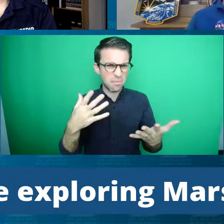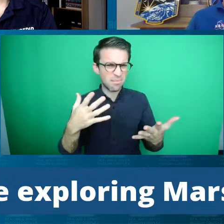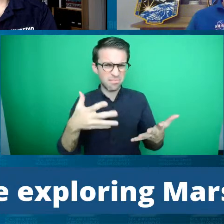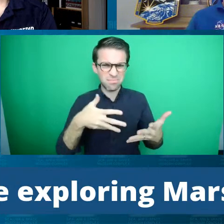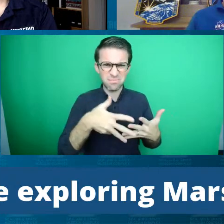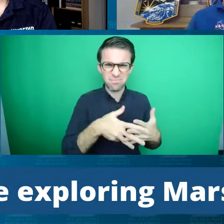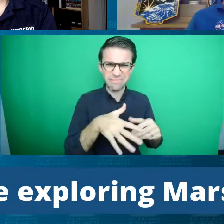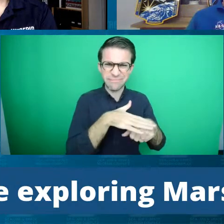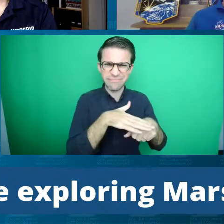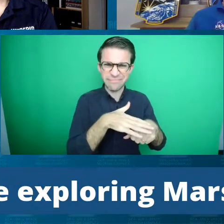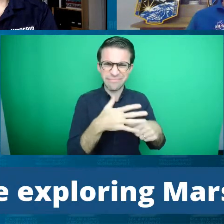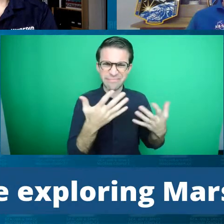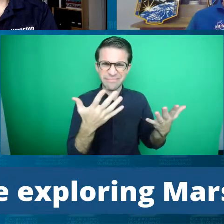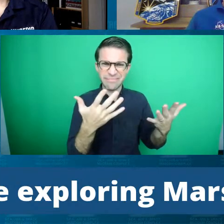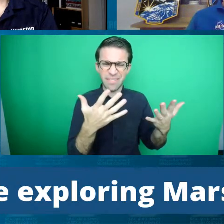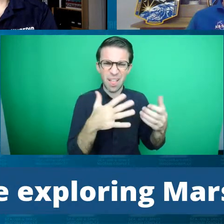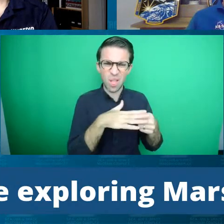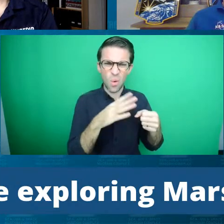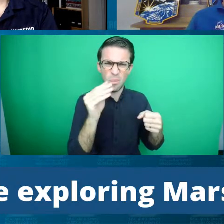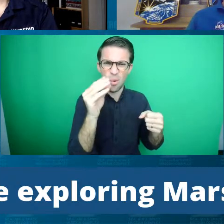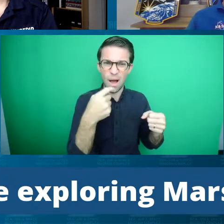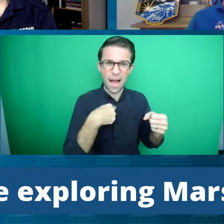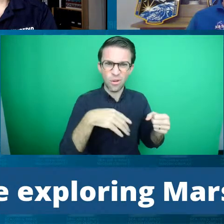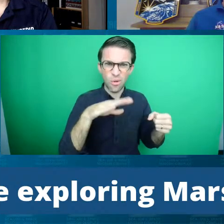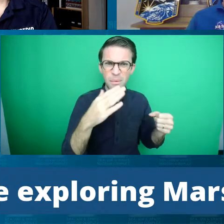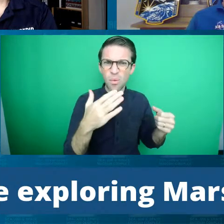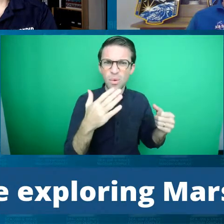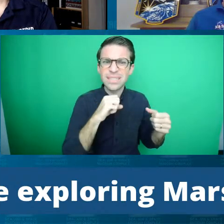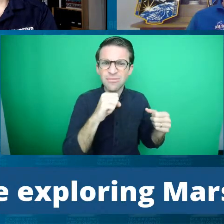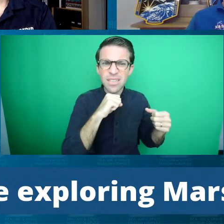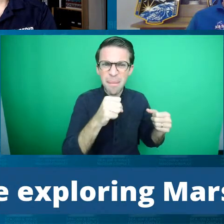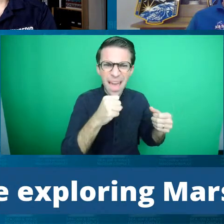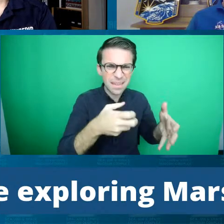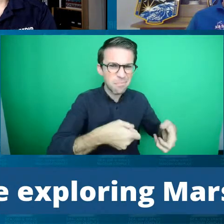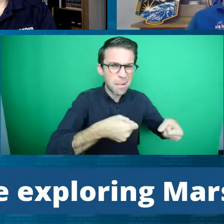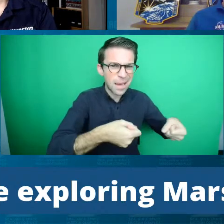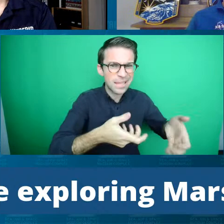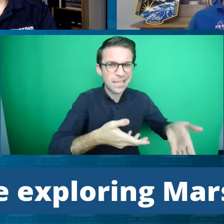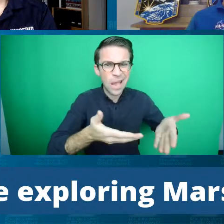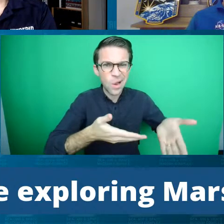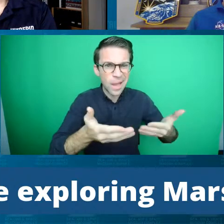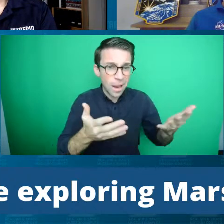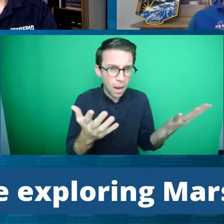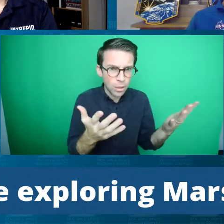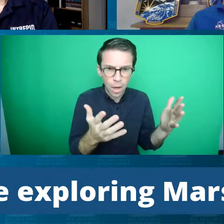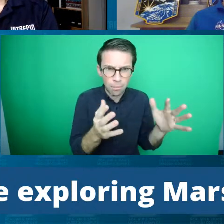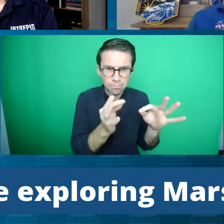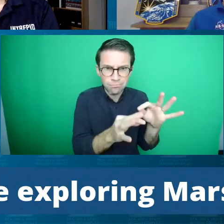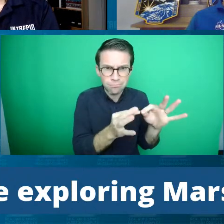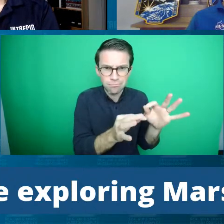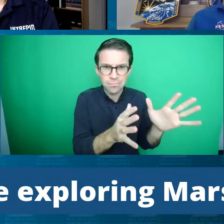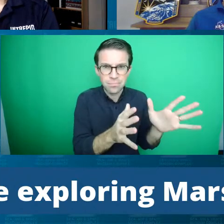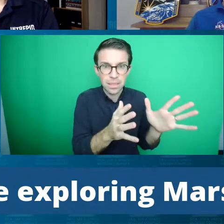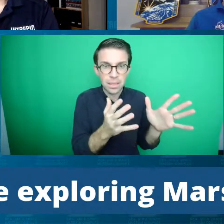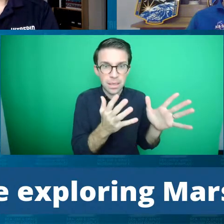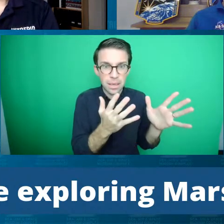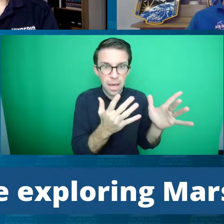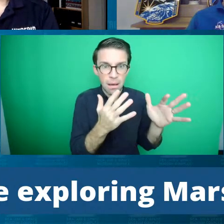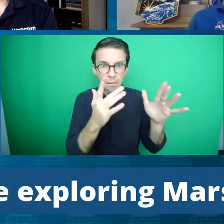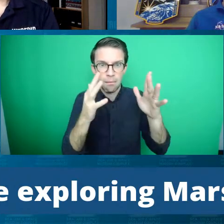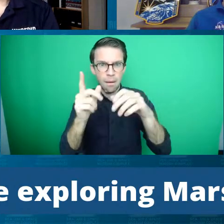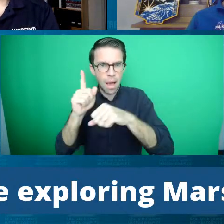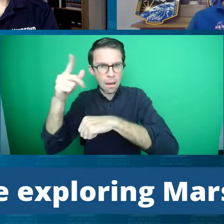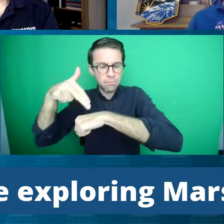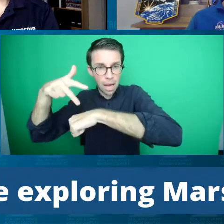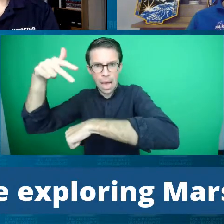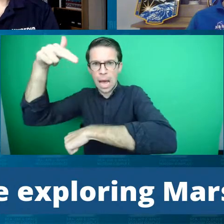just an incredible opportunity for me, but really looking over what we've accomplished and how